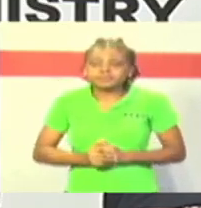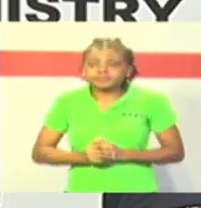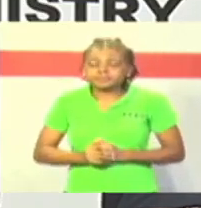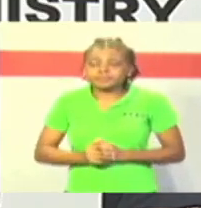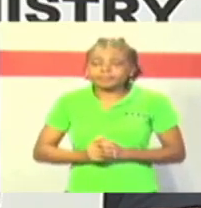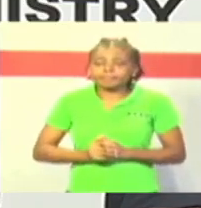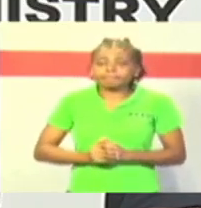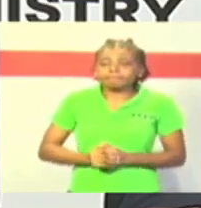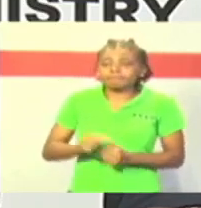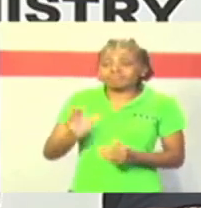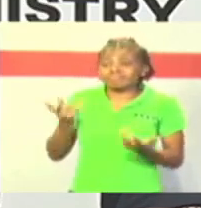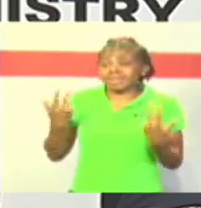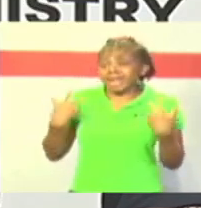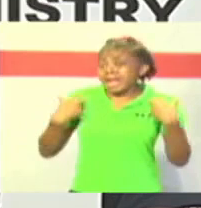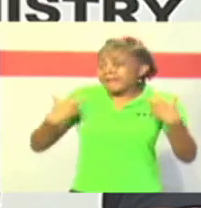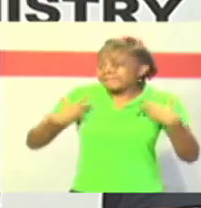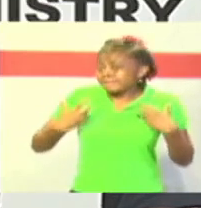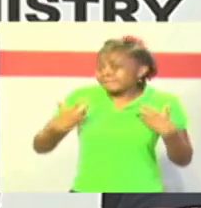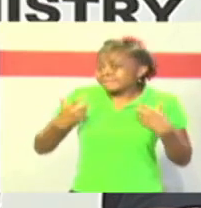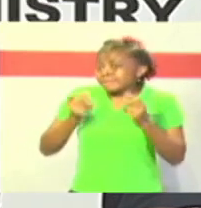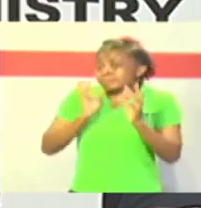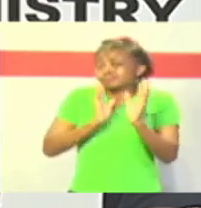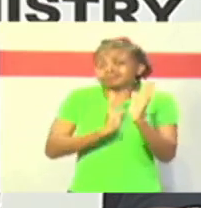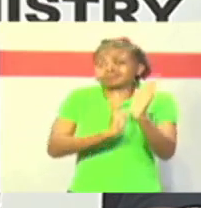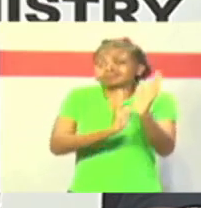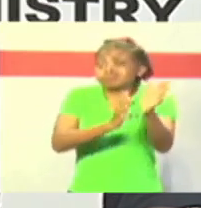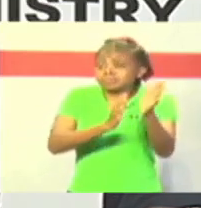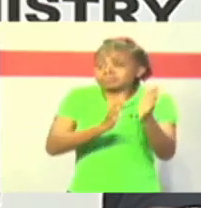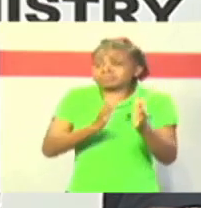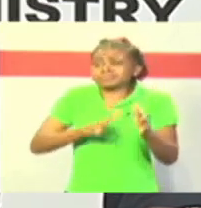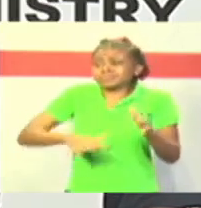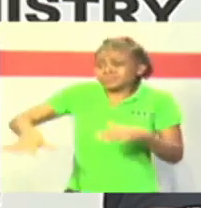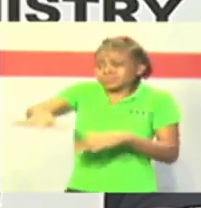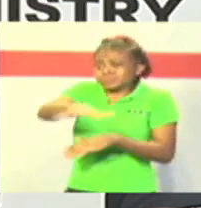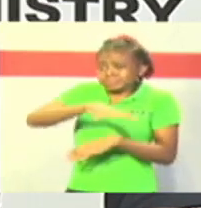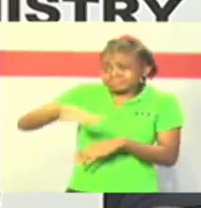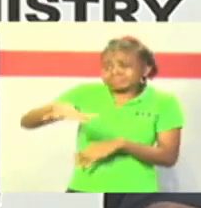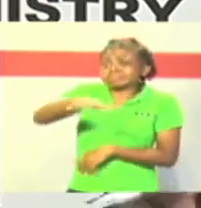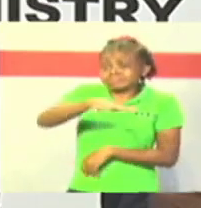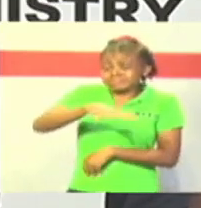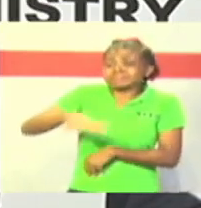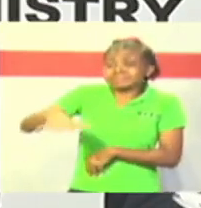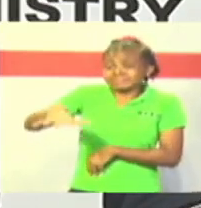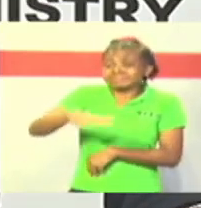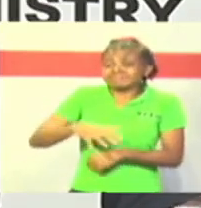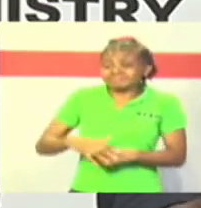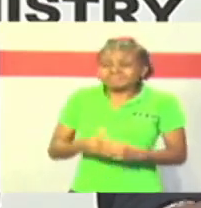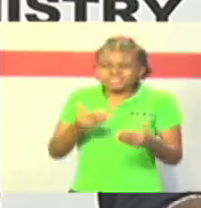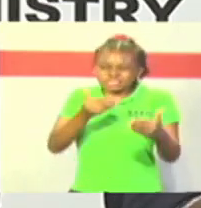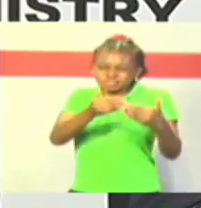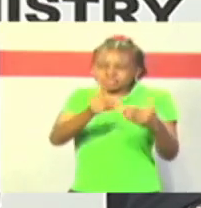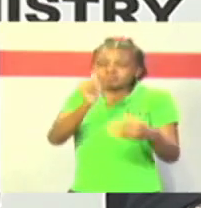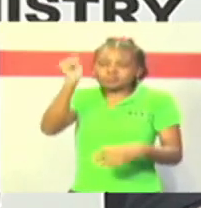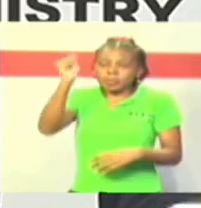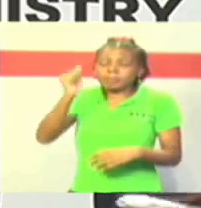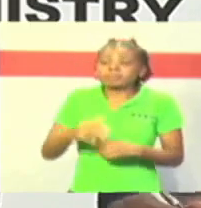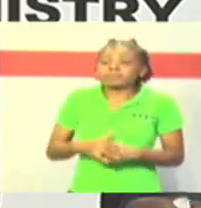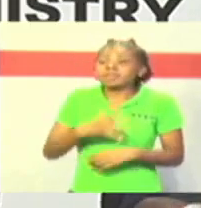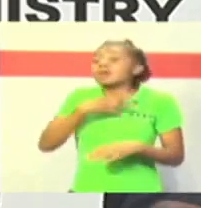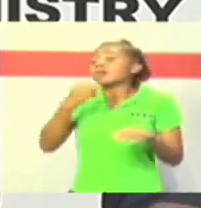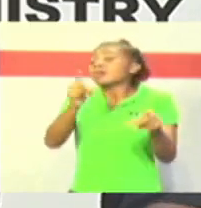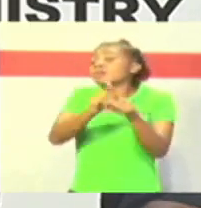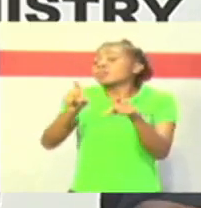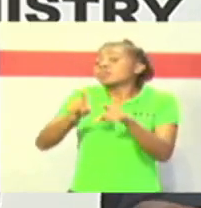drive-through facility, the Costat El Dorado campus. And in terms of our